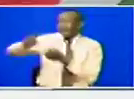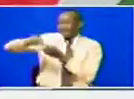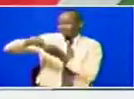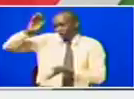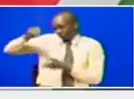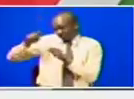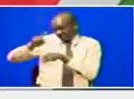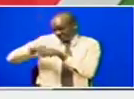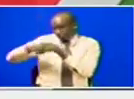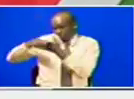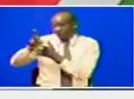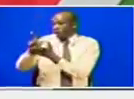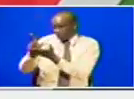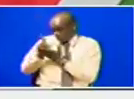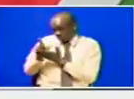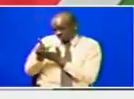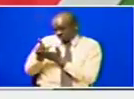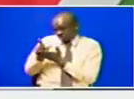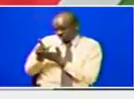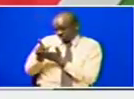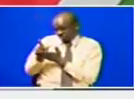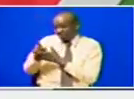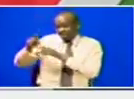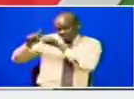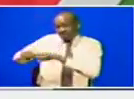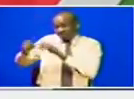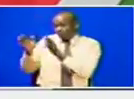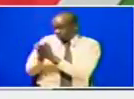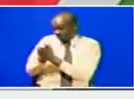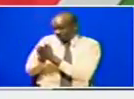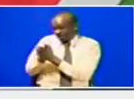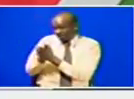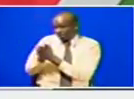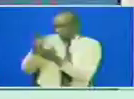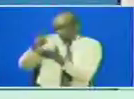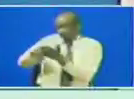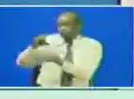your maturities depending on what the prices you are getting.